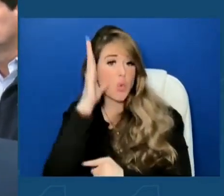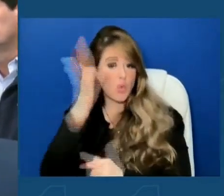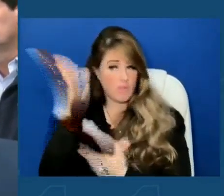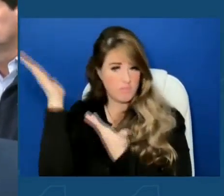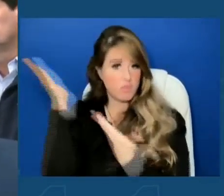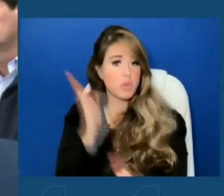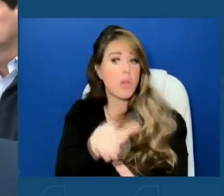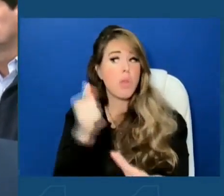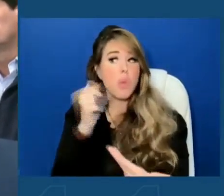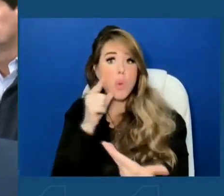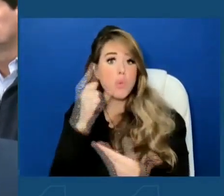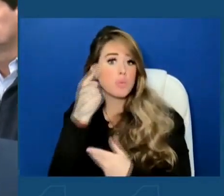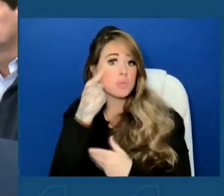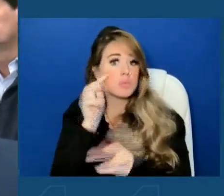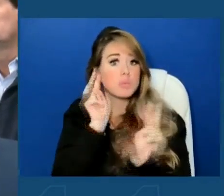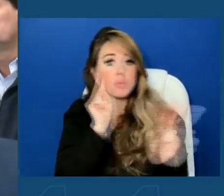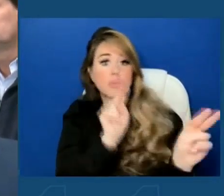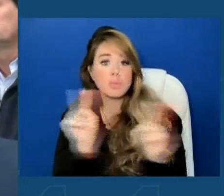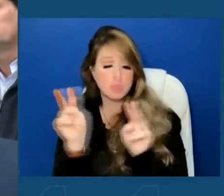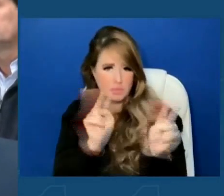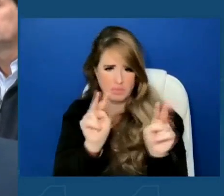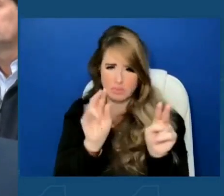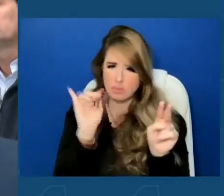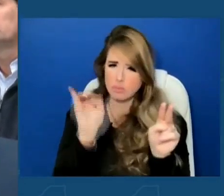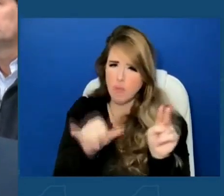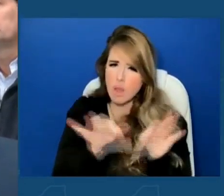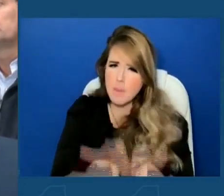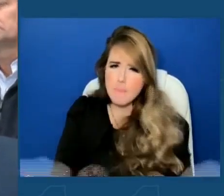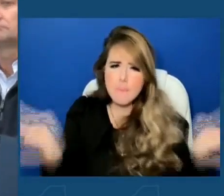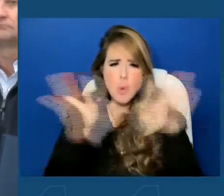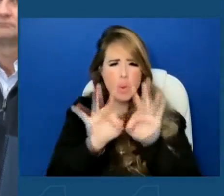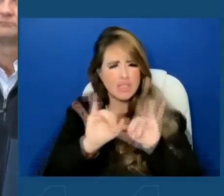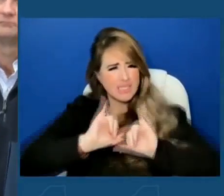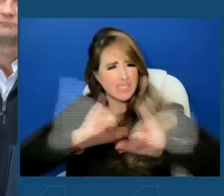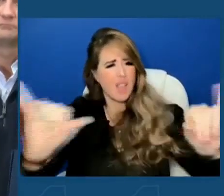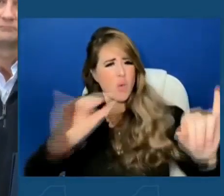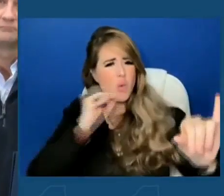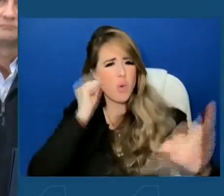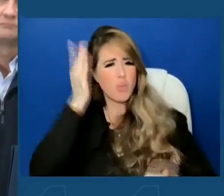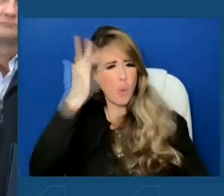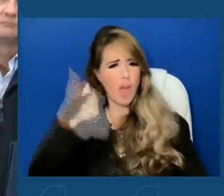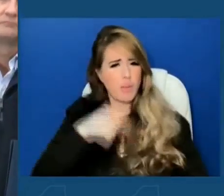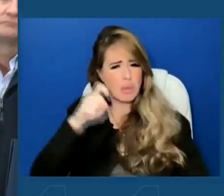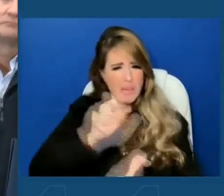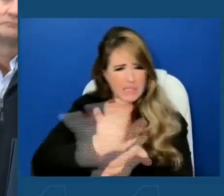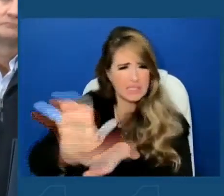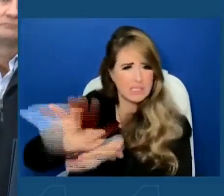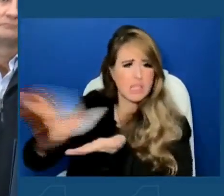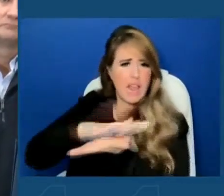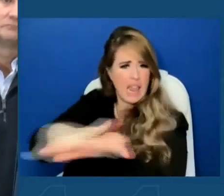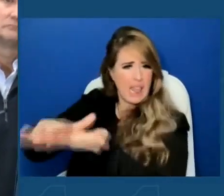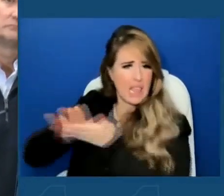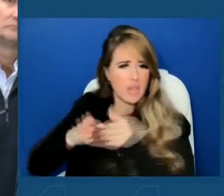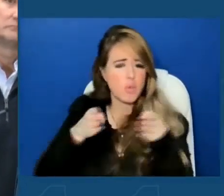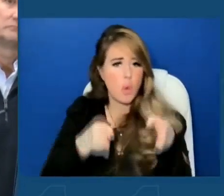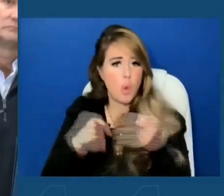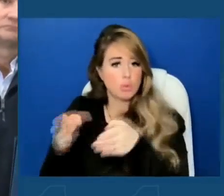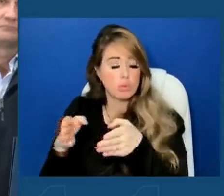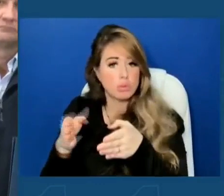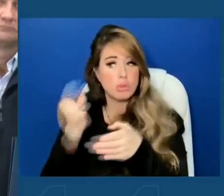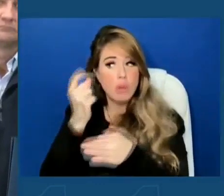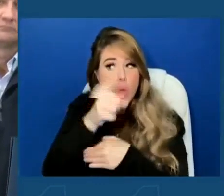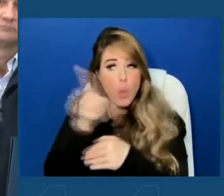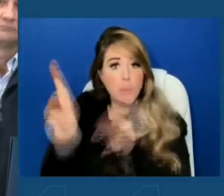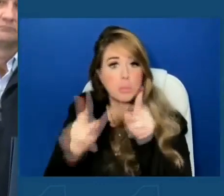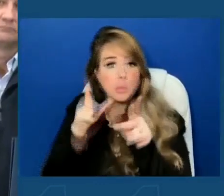Otherwise, we can't get the job done to get the roads back open so everybody else who's following the rules, following the laws, and I'm